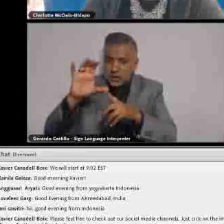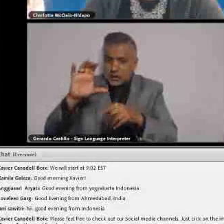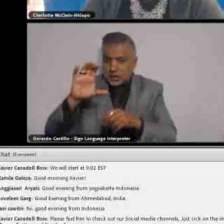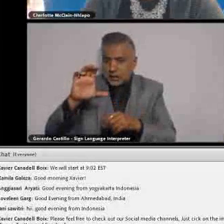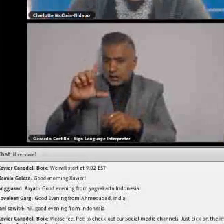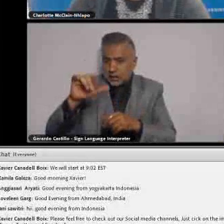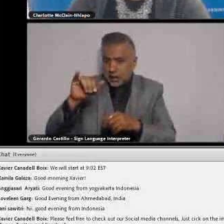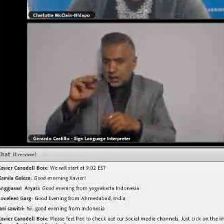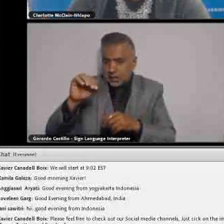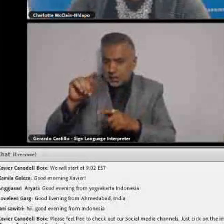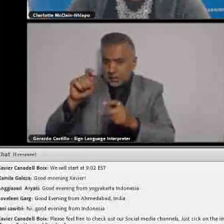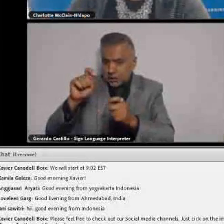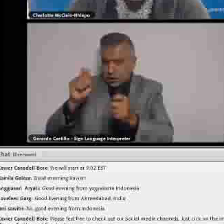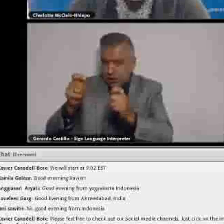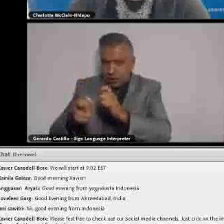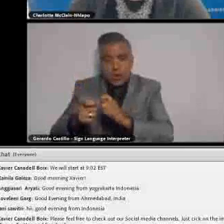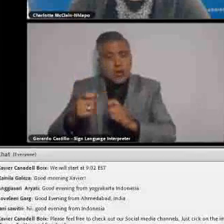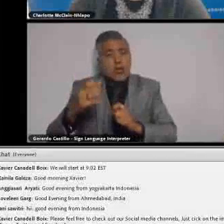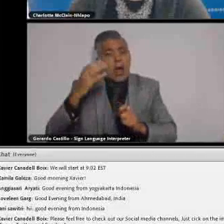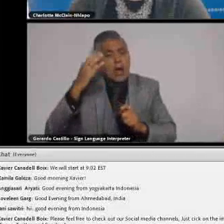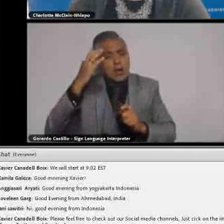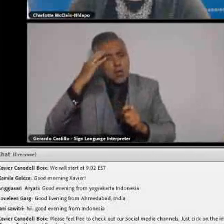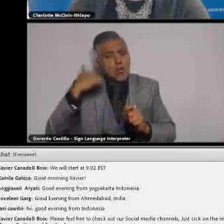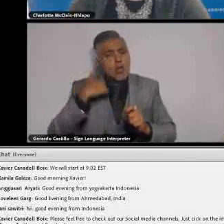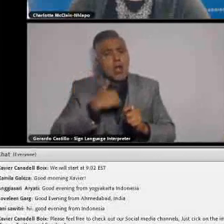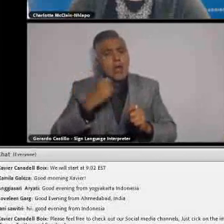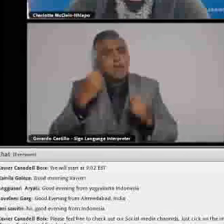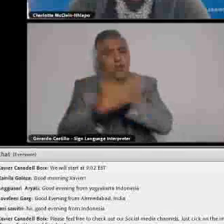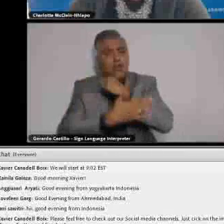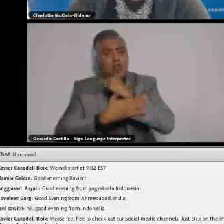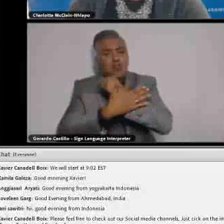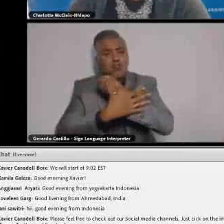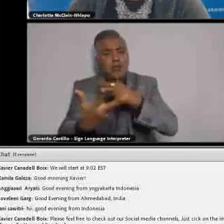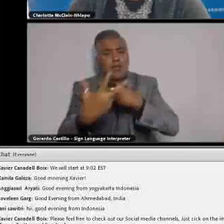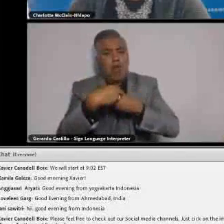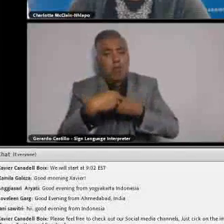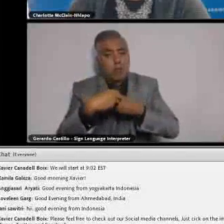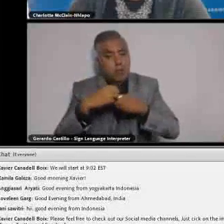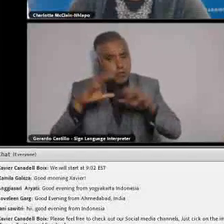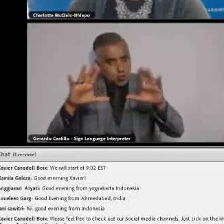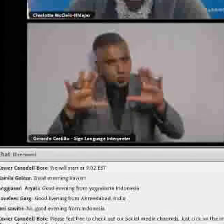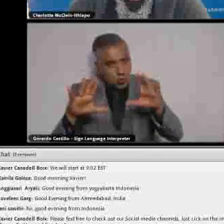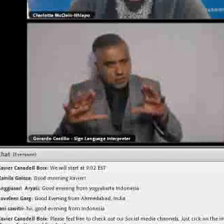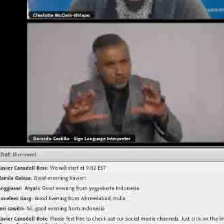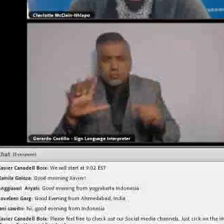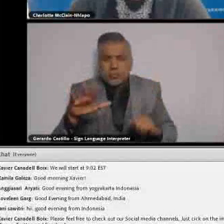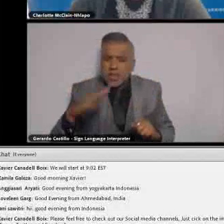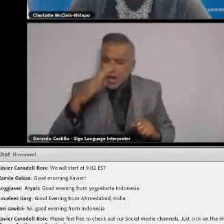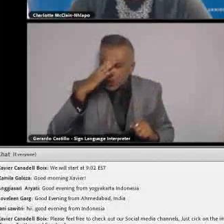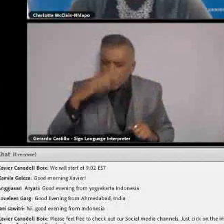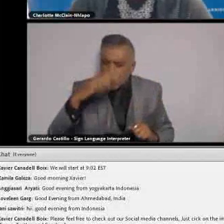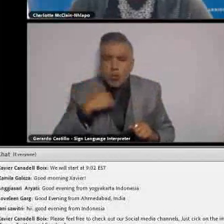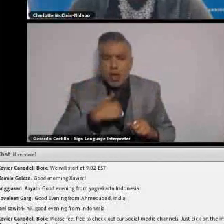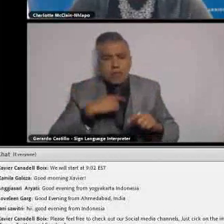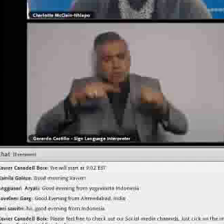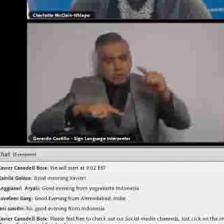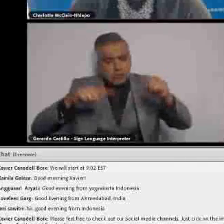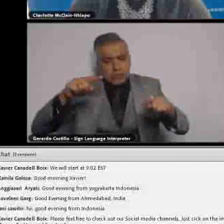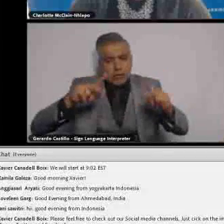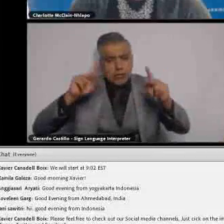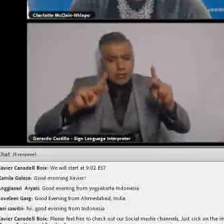I know, as Charlotte said, we have a lot of different countries online, which is fantastic. And I know that we have a mix of people working more